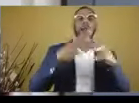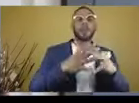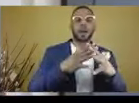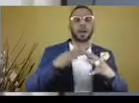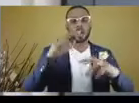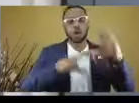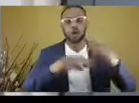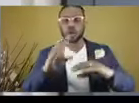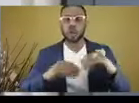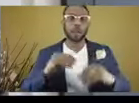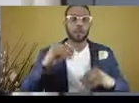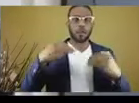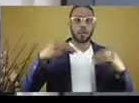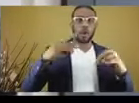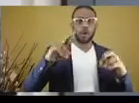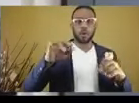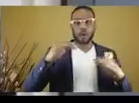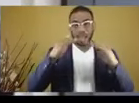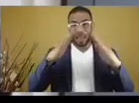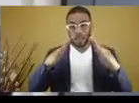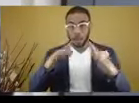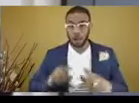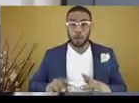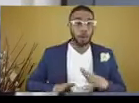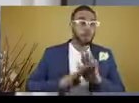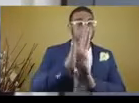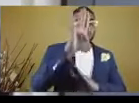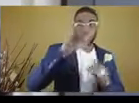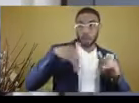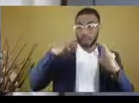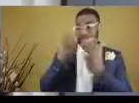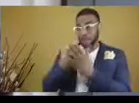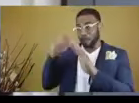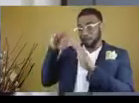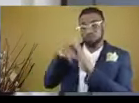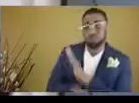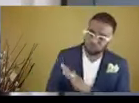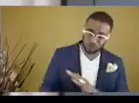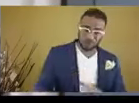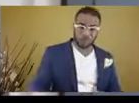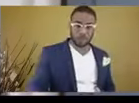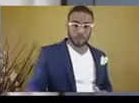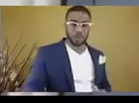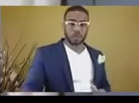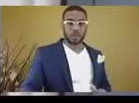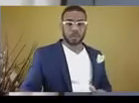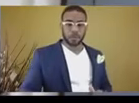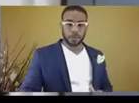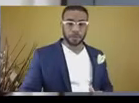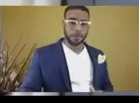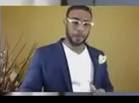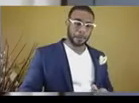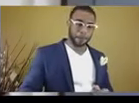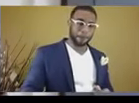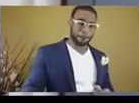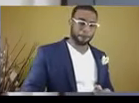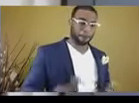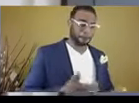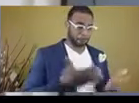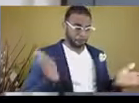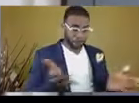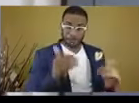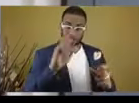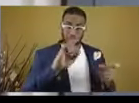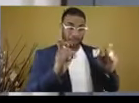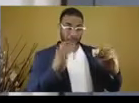of market rate housing is booming while the economy is busting. You helped usher in a change in the